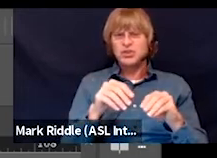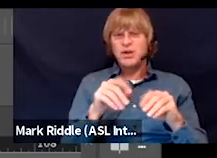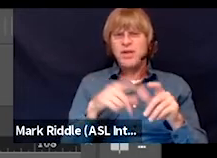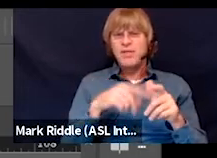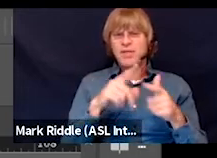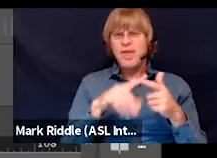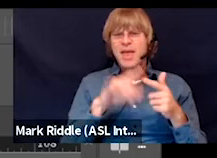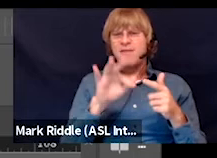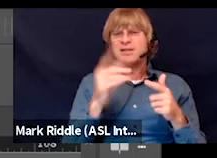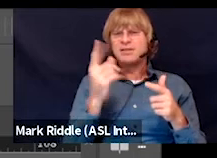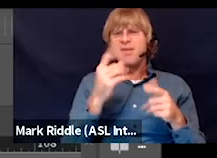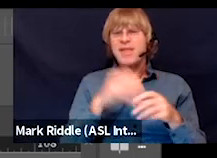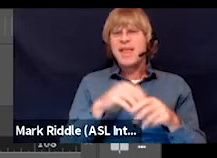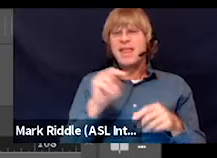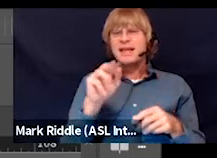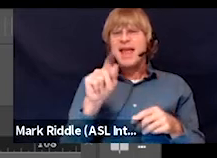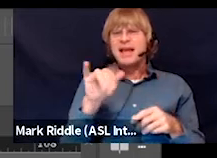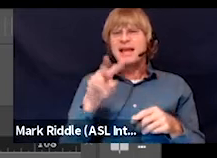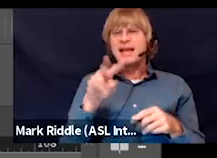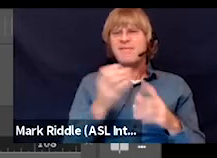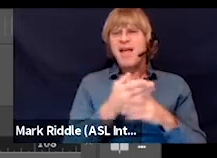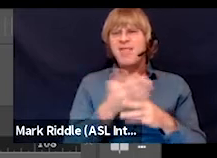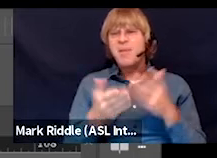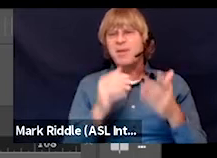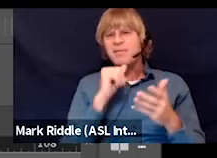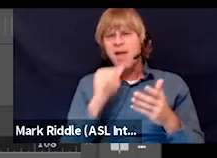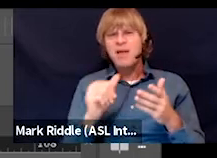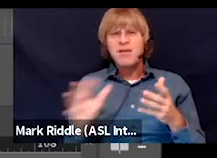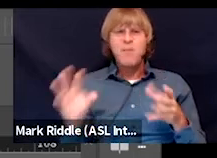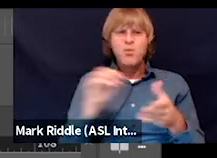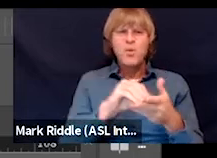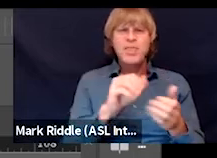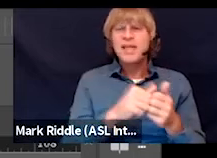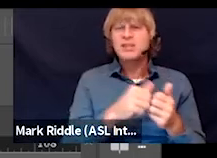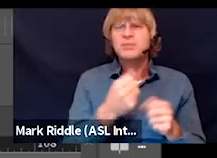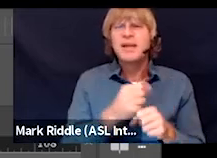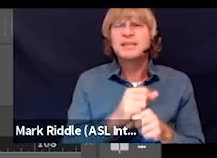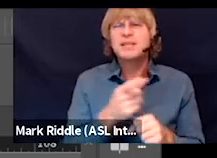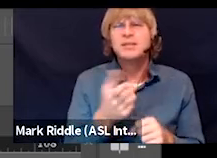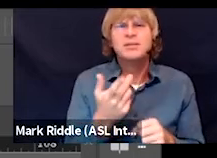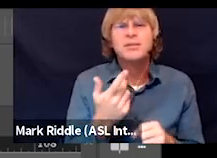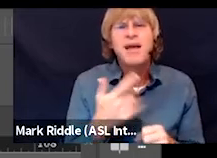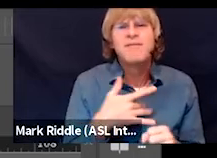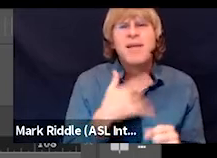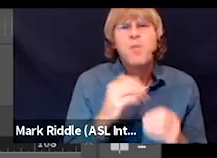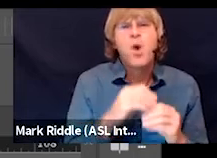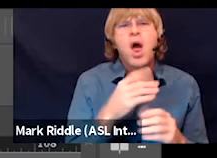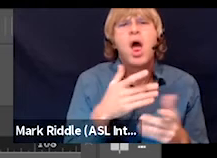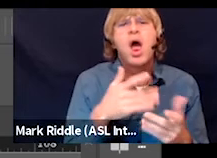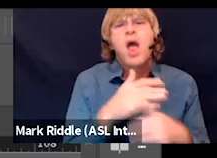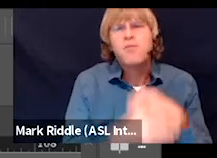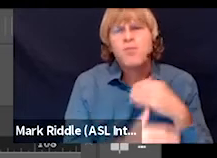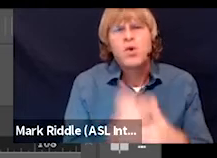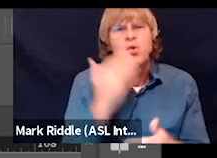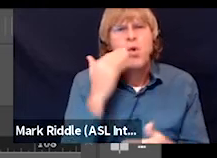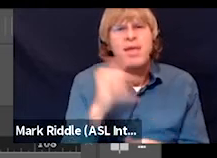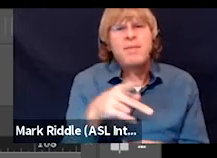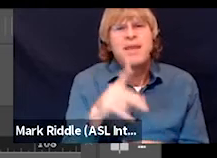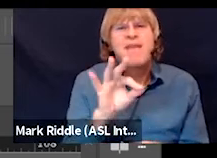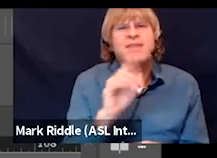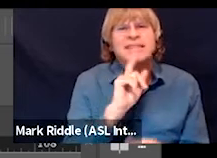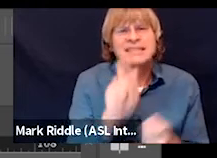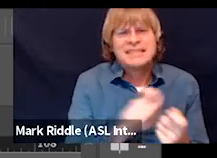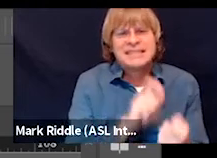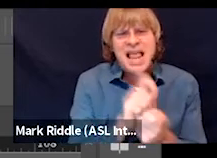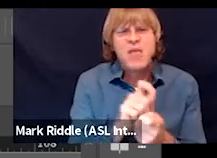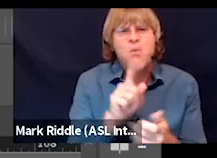if there's stuff in the native file that may or may not come with it, it just makes it, I feel more comfortable knowing that that PDF is